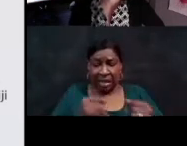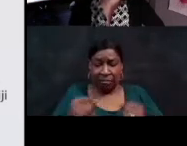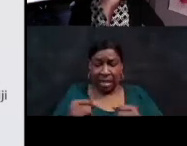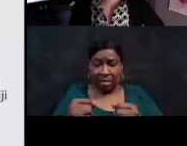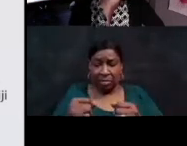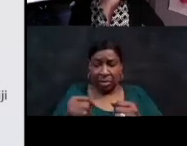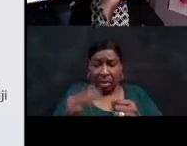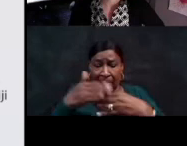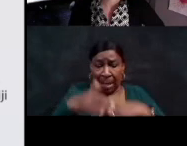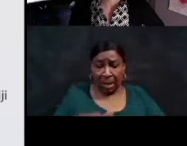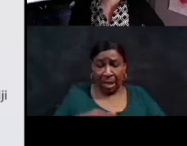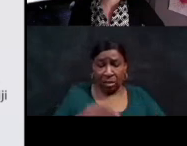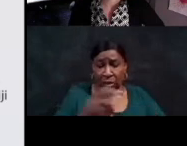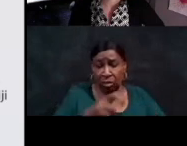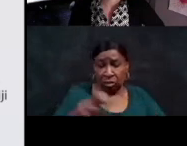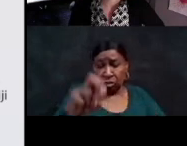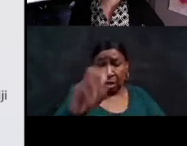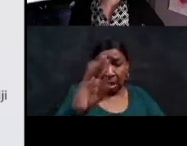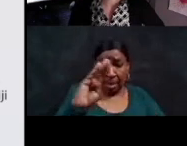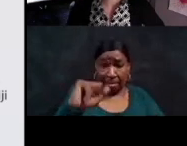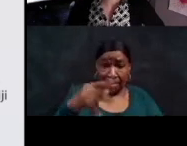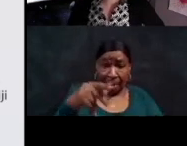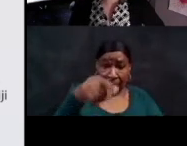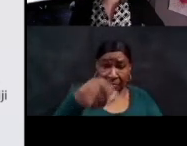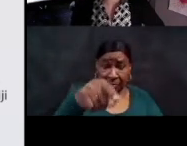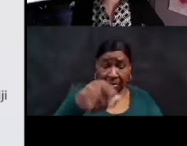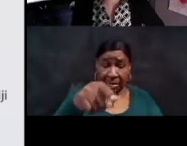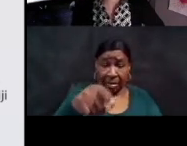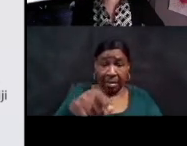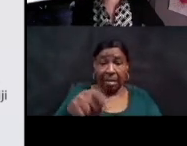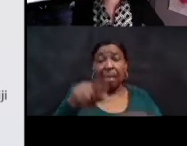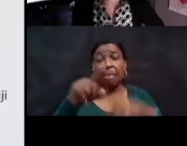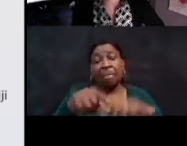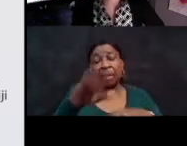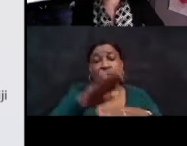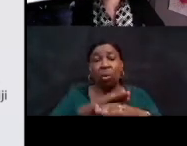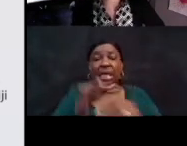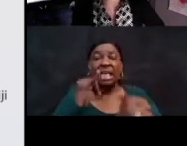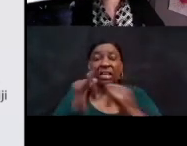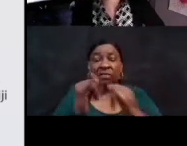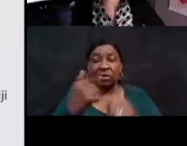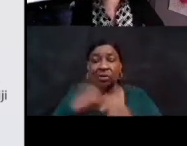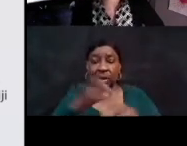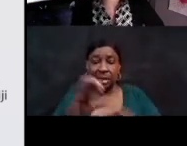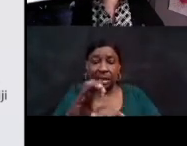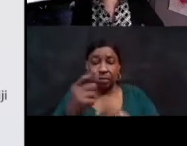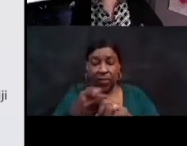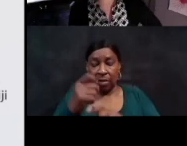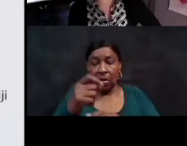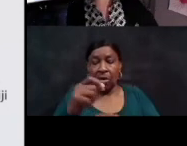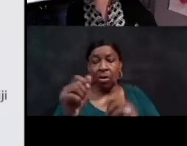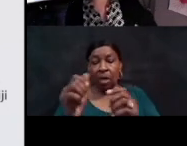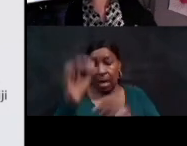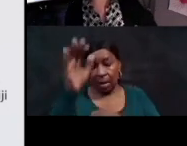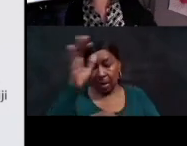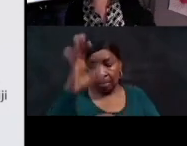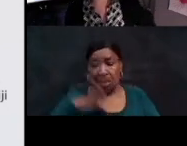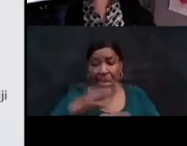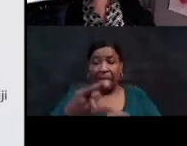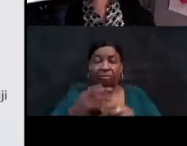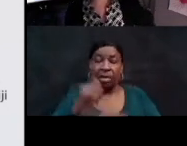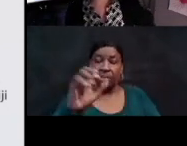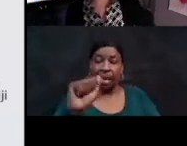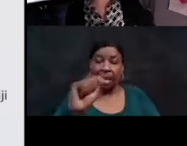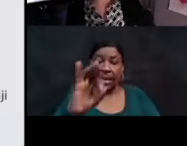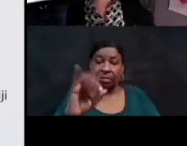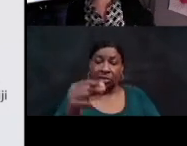journey maps. So this one is based on interviews that we did with a man from Afghanistan. We met him when he